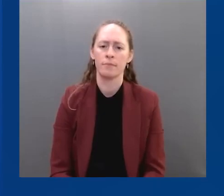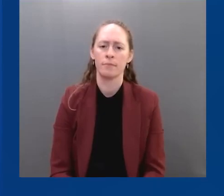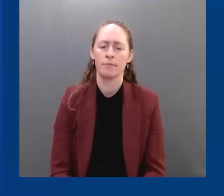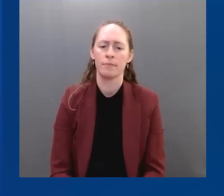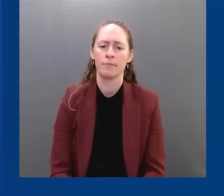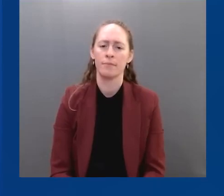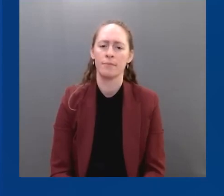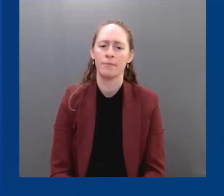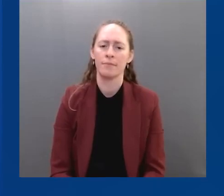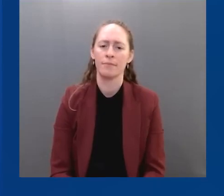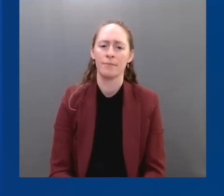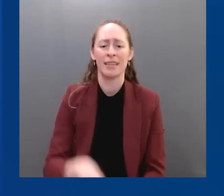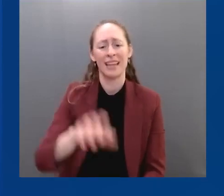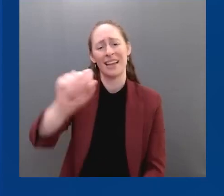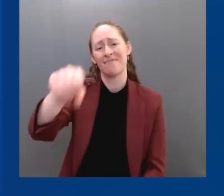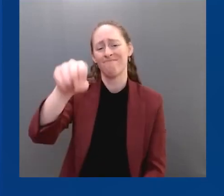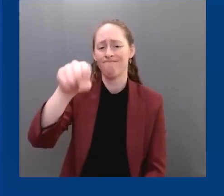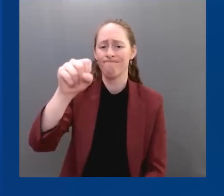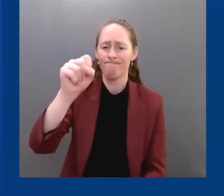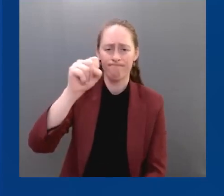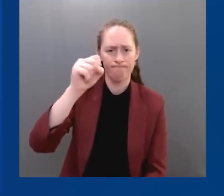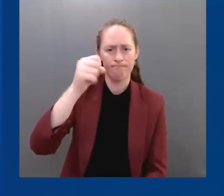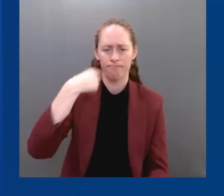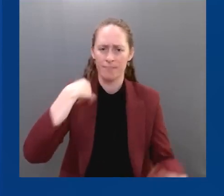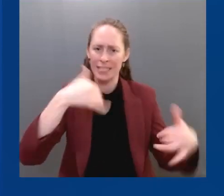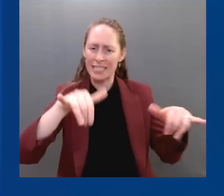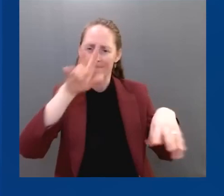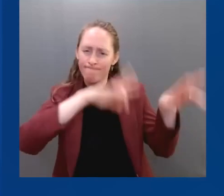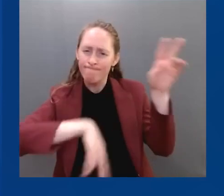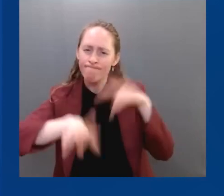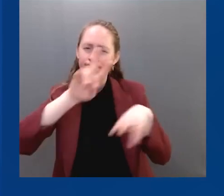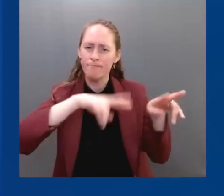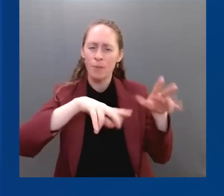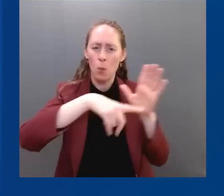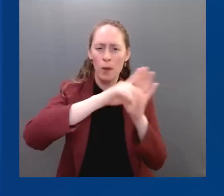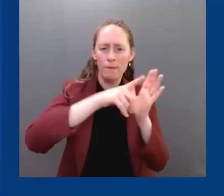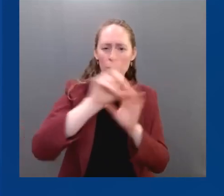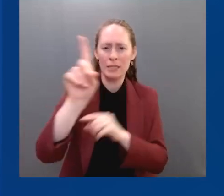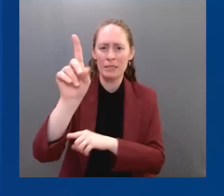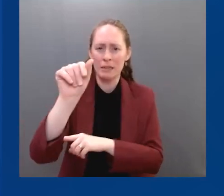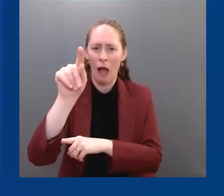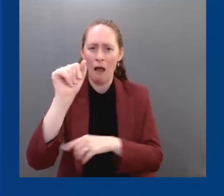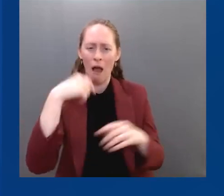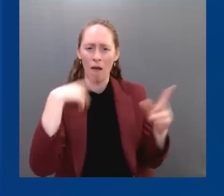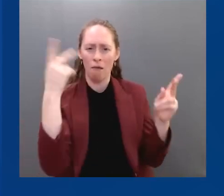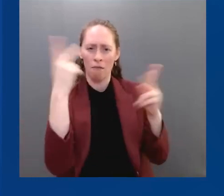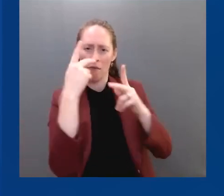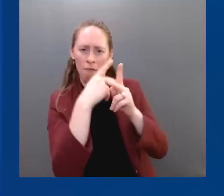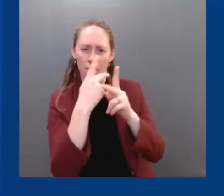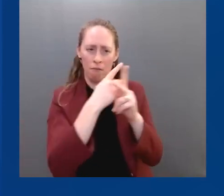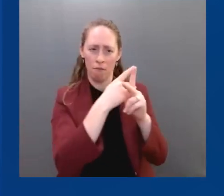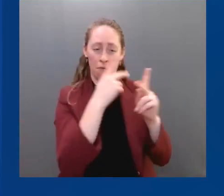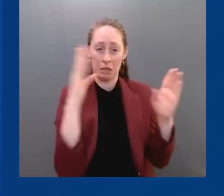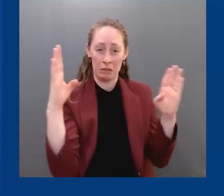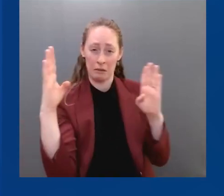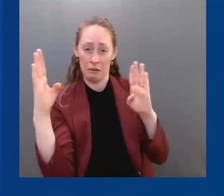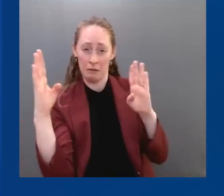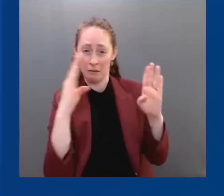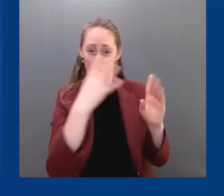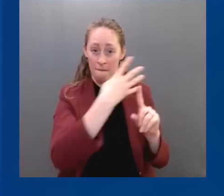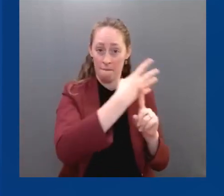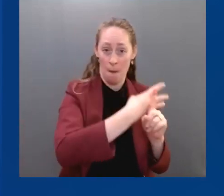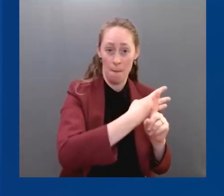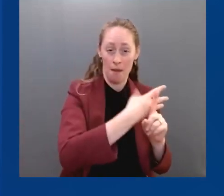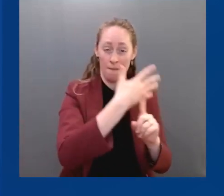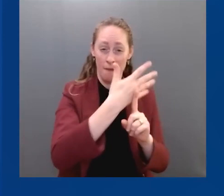be evaluating these data, whether it's 4 months or 5 months or 6 months. We'll be evaluating these data as they come in. So I don't have a recommendation